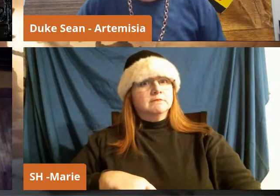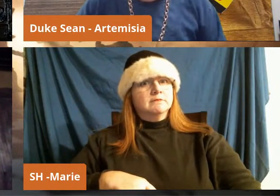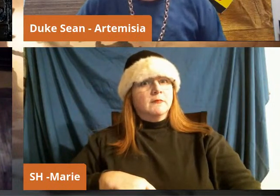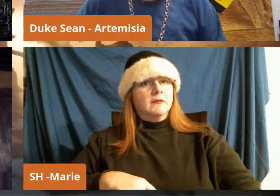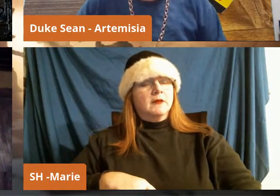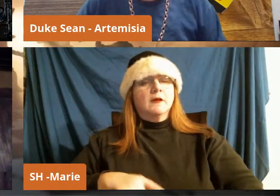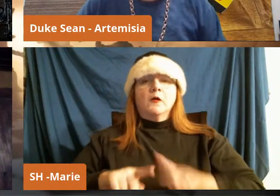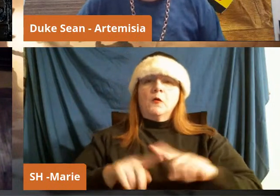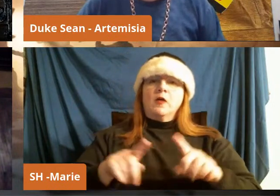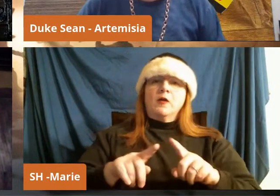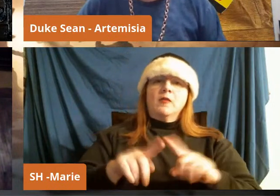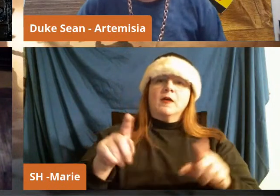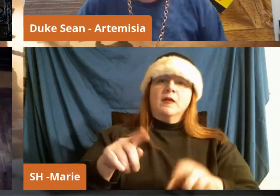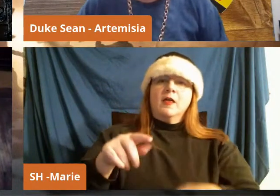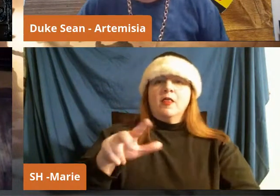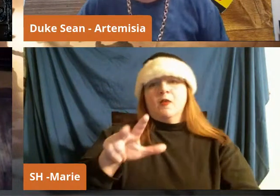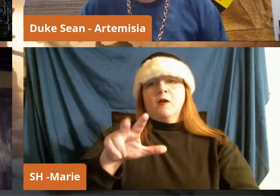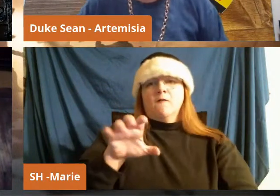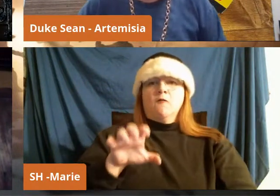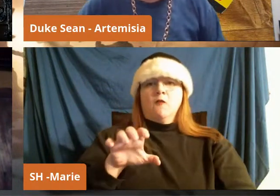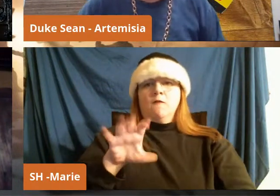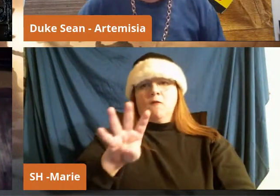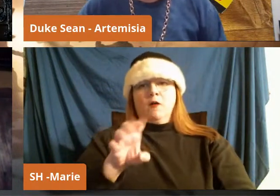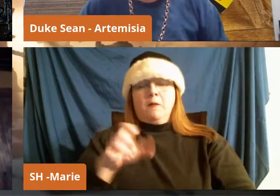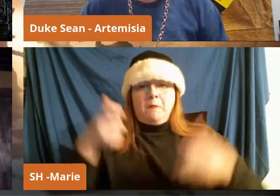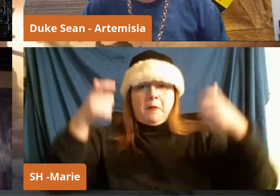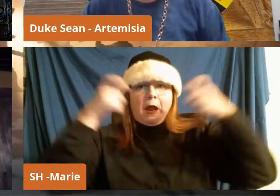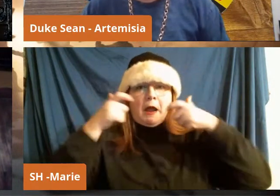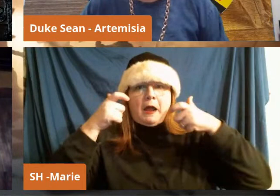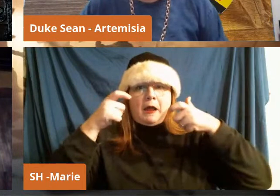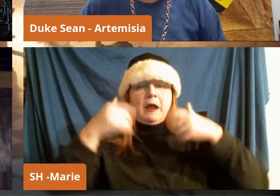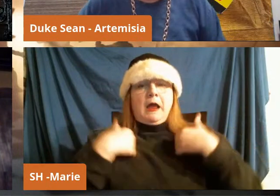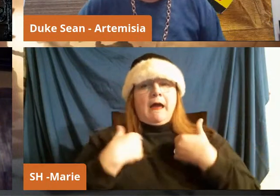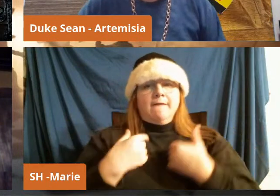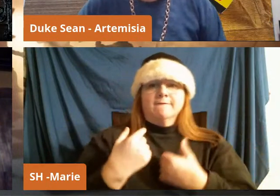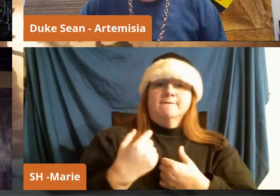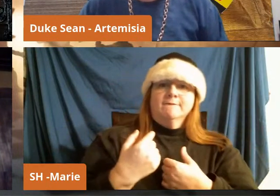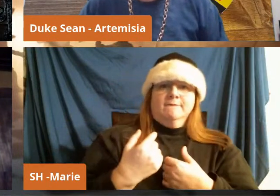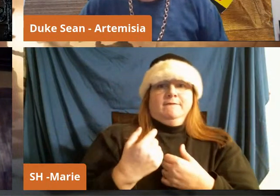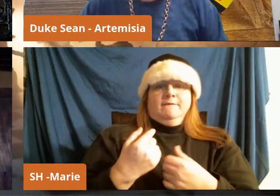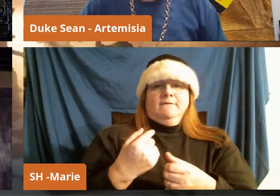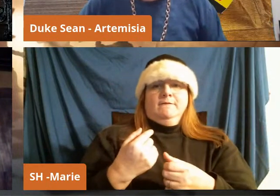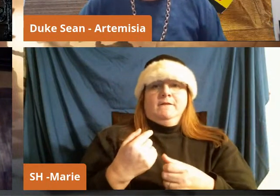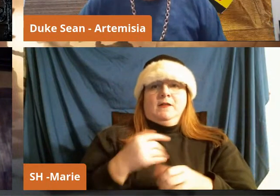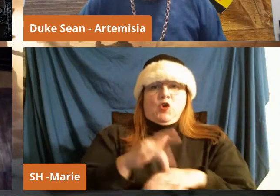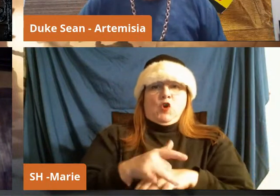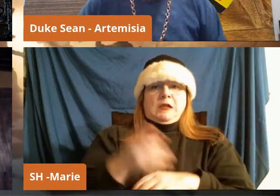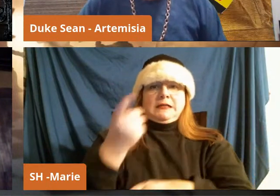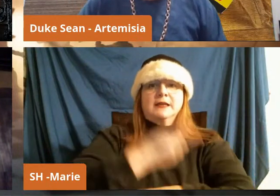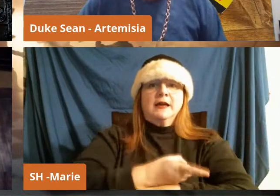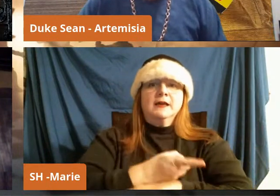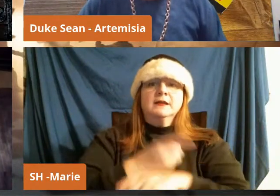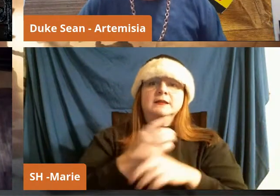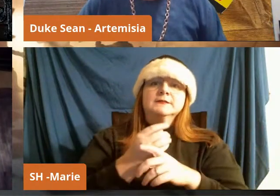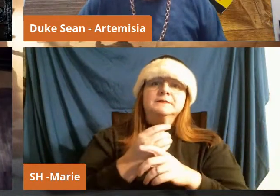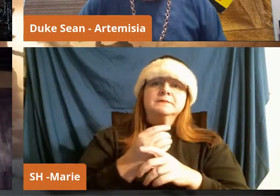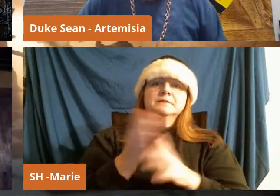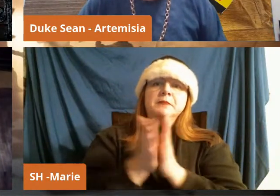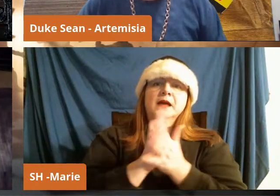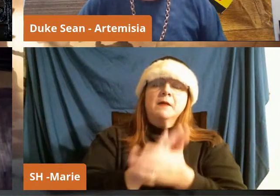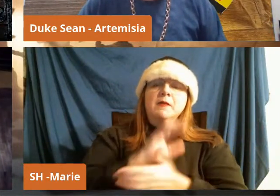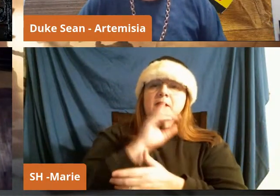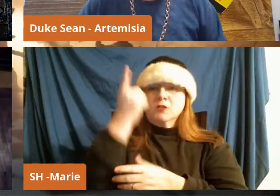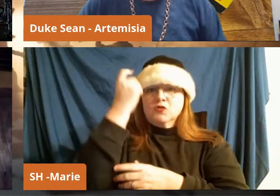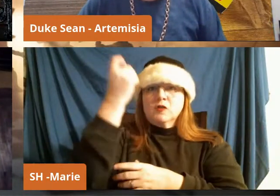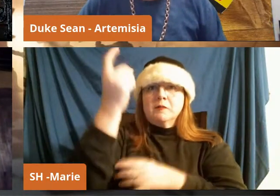Rather than the $300-$400 bucket helmet that you could afford to get in the early days. Being able to get that